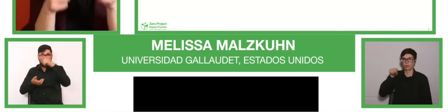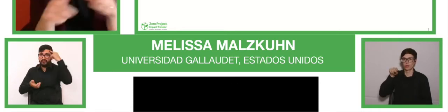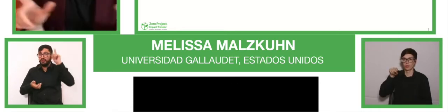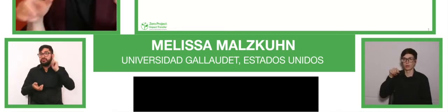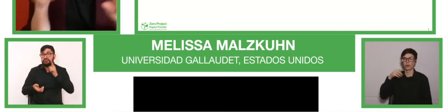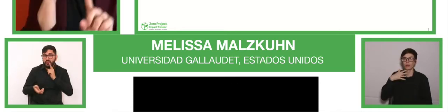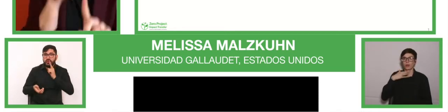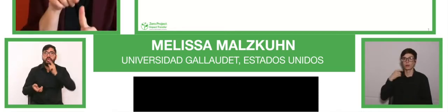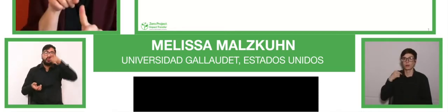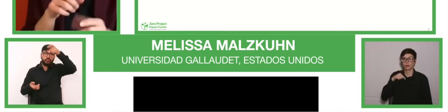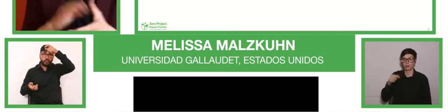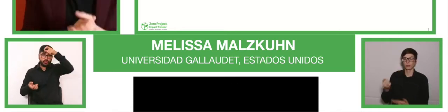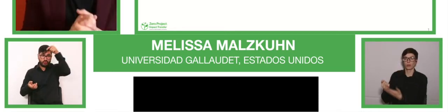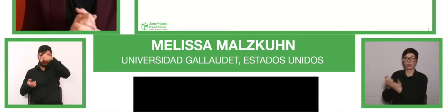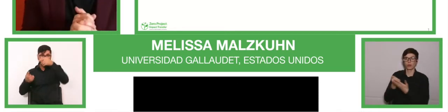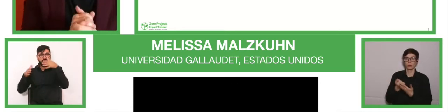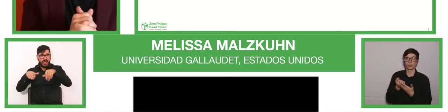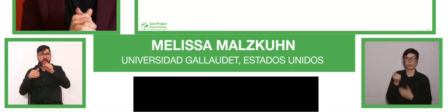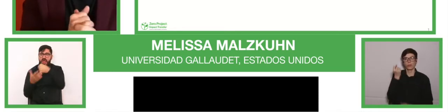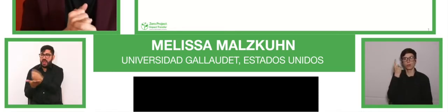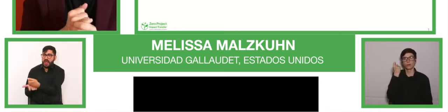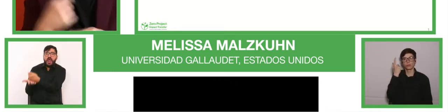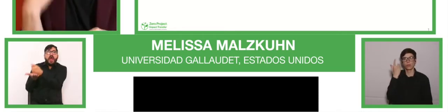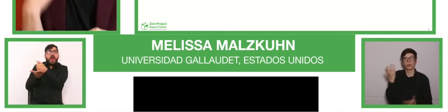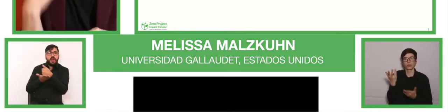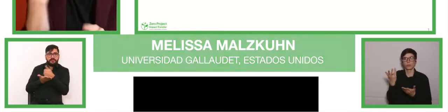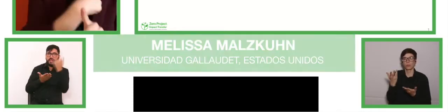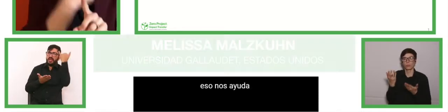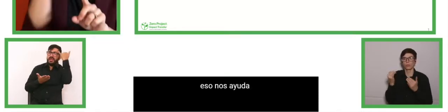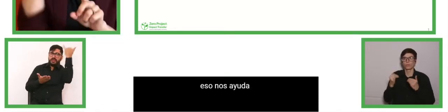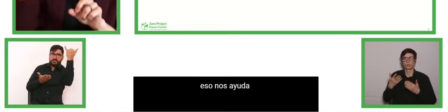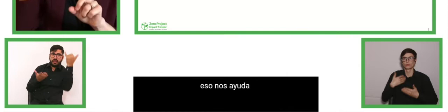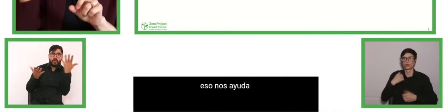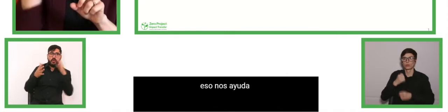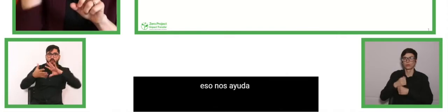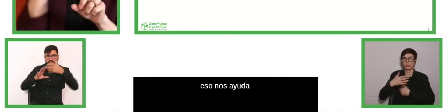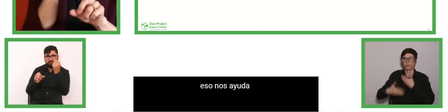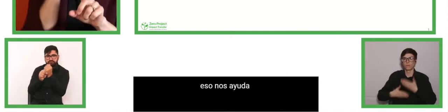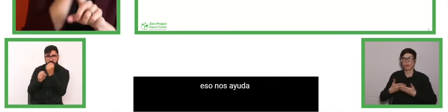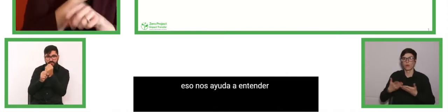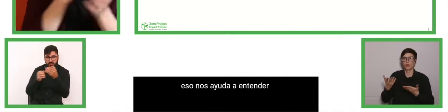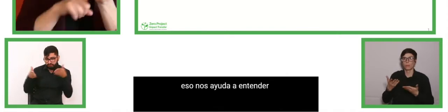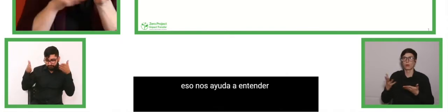work to make sure that deaf children have access to sign language.